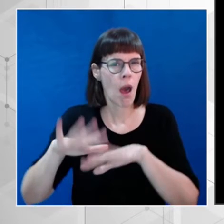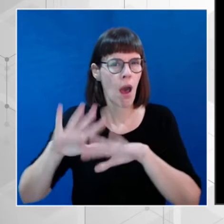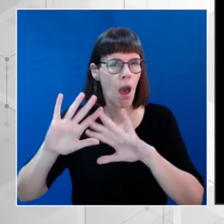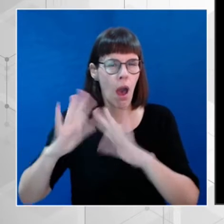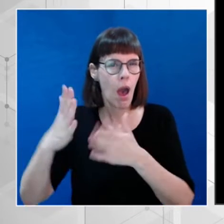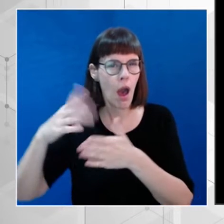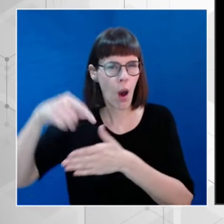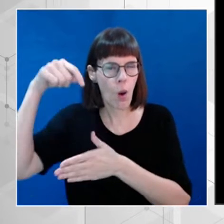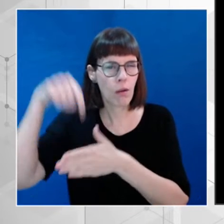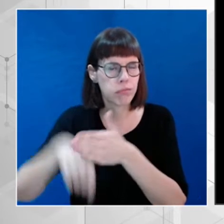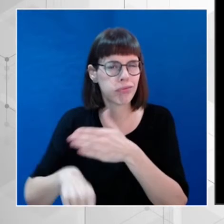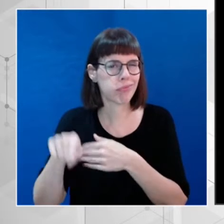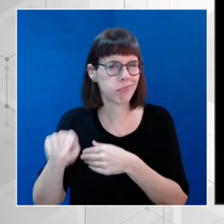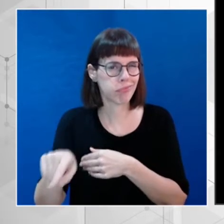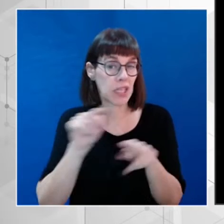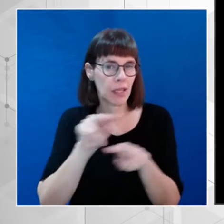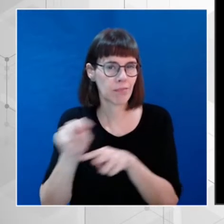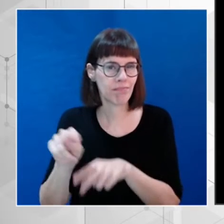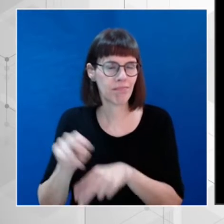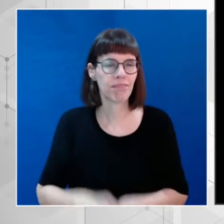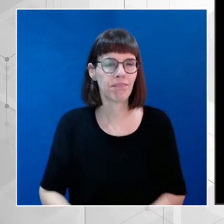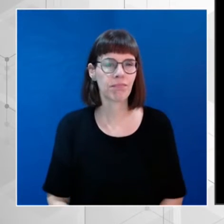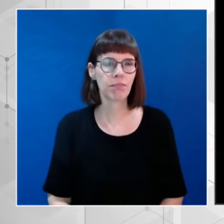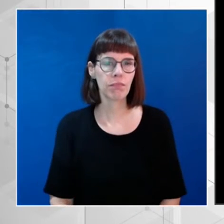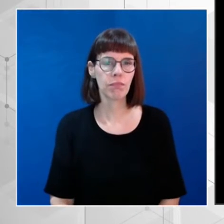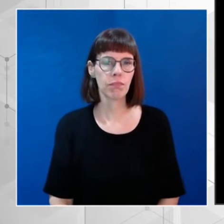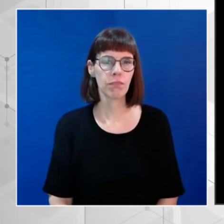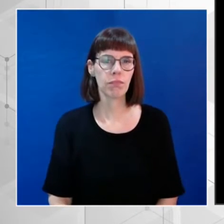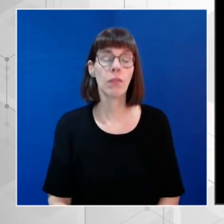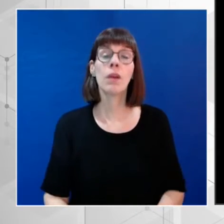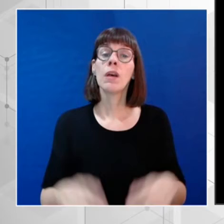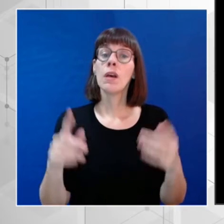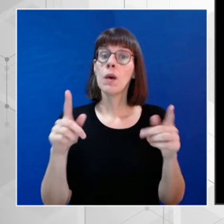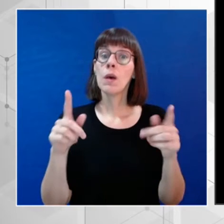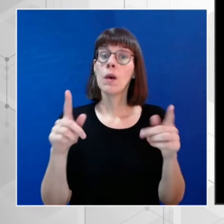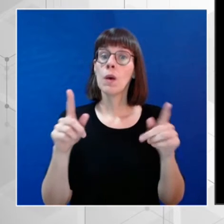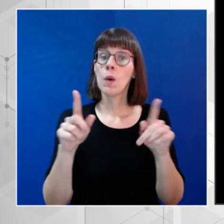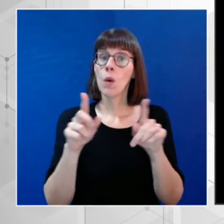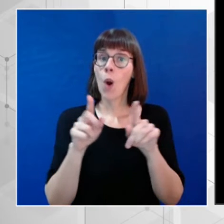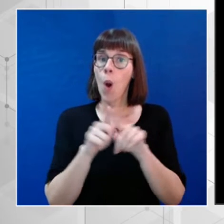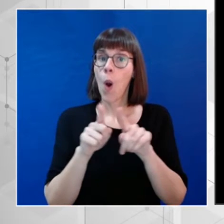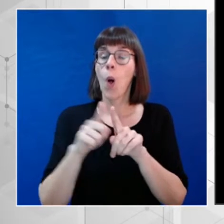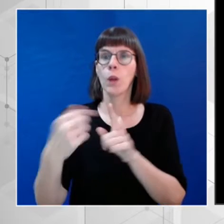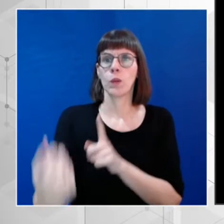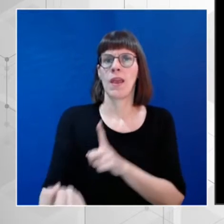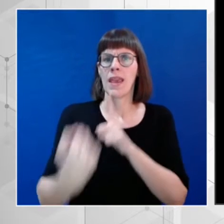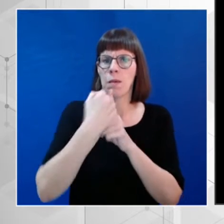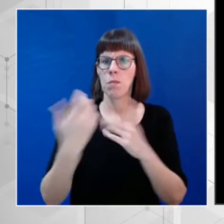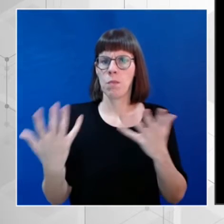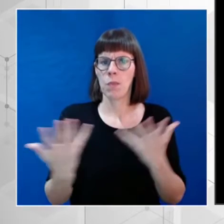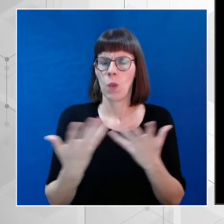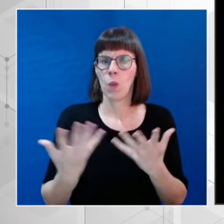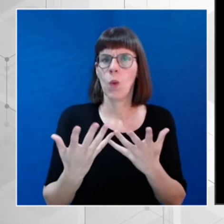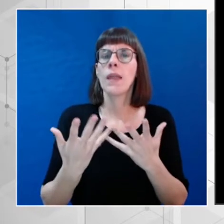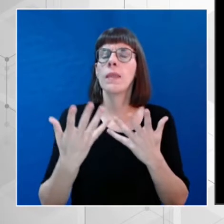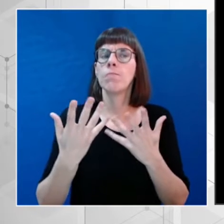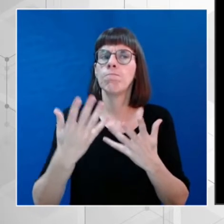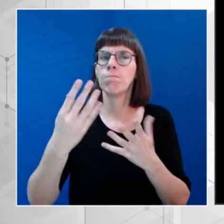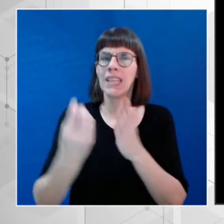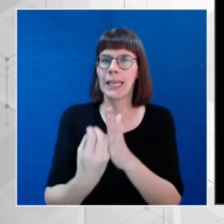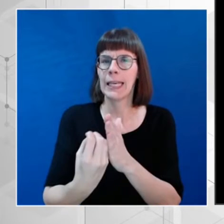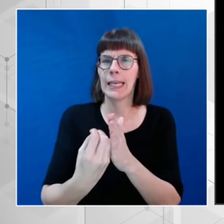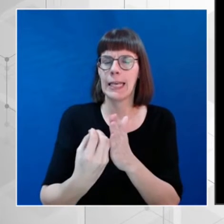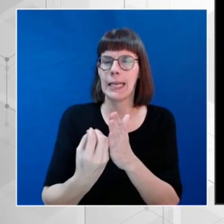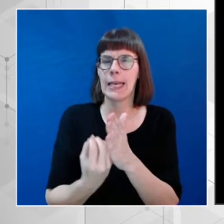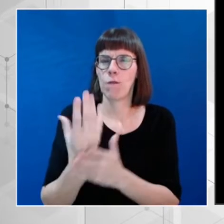These factors can also influence how successfully we filter the important information and stimuli, and how effectively